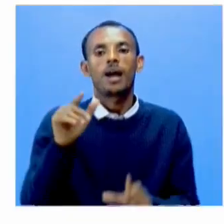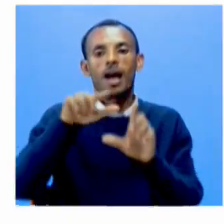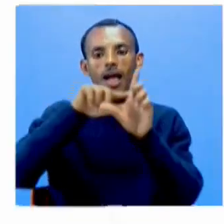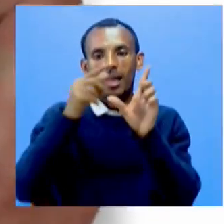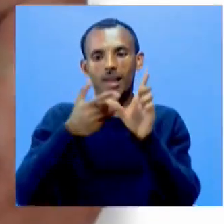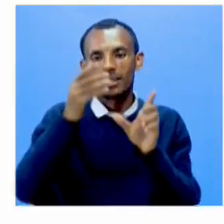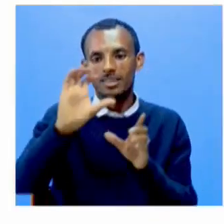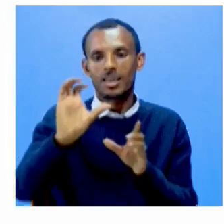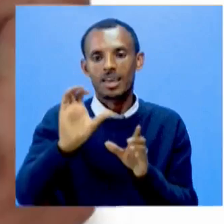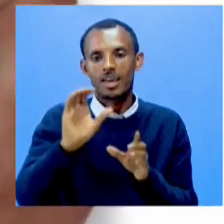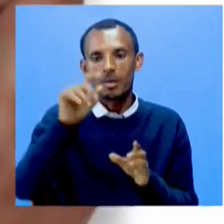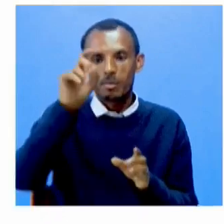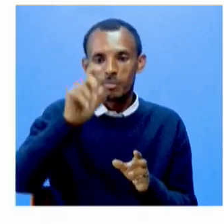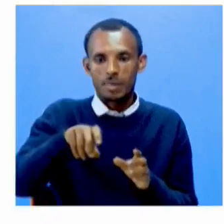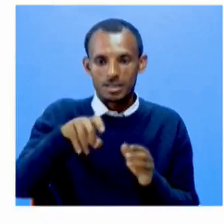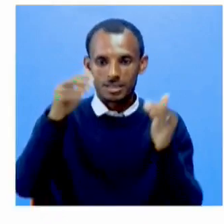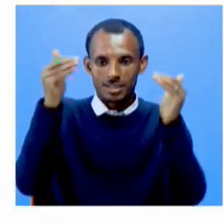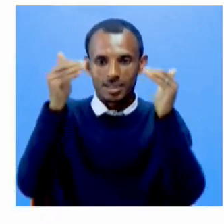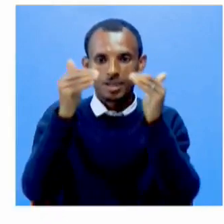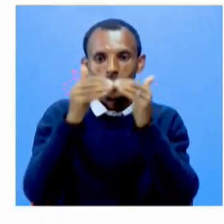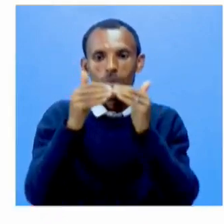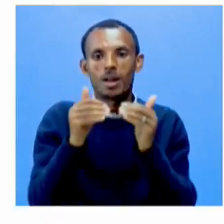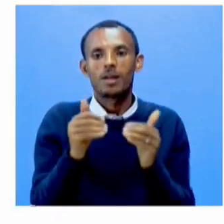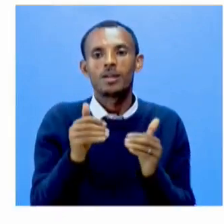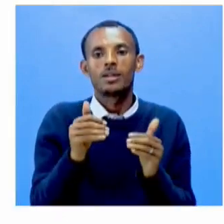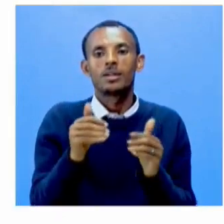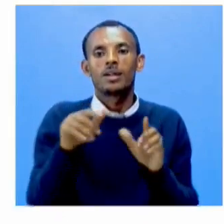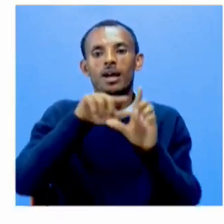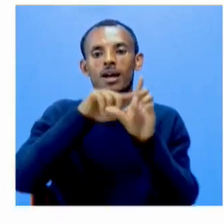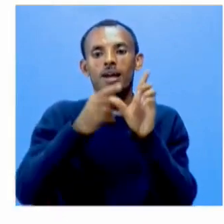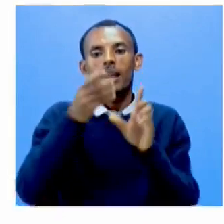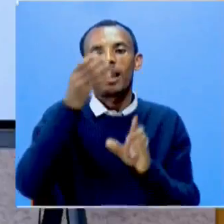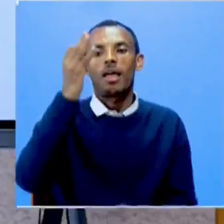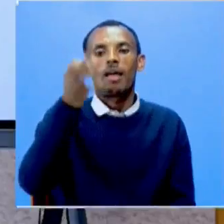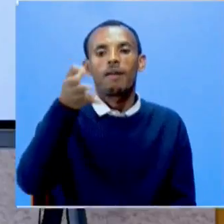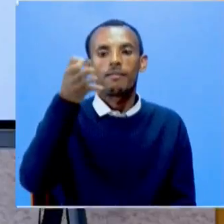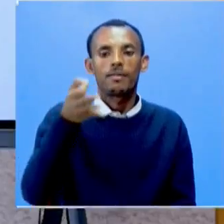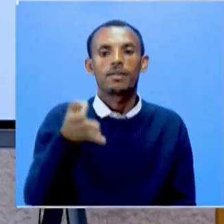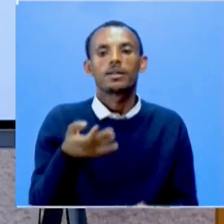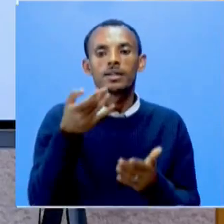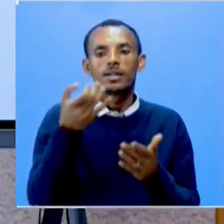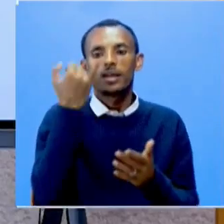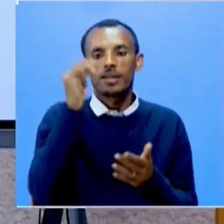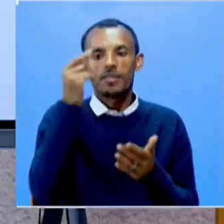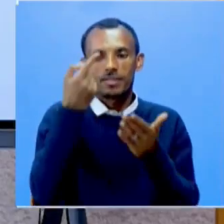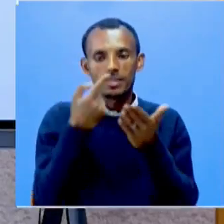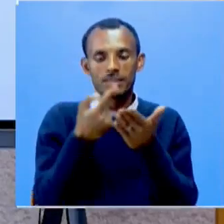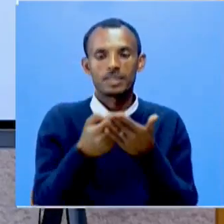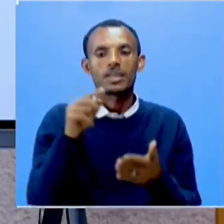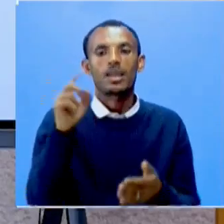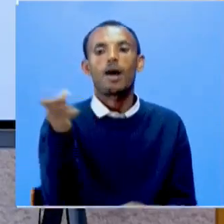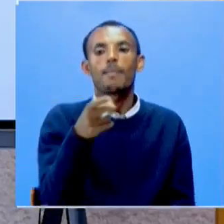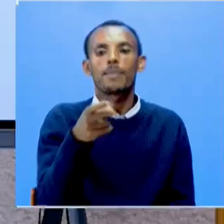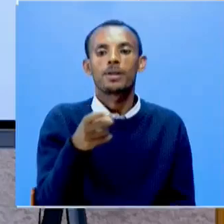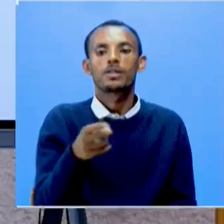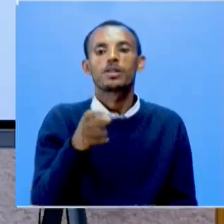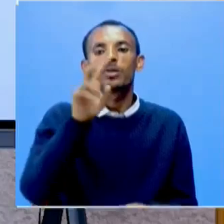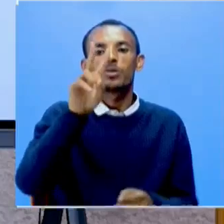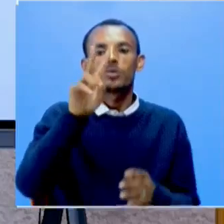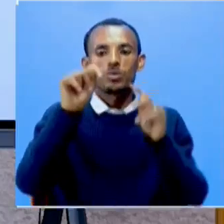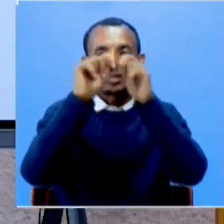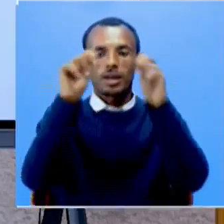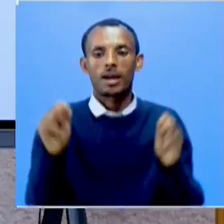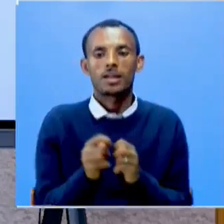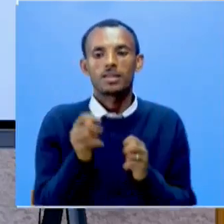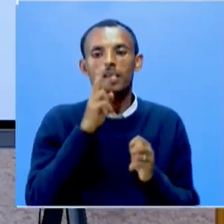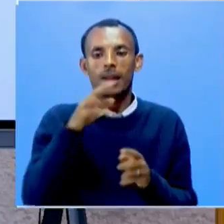angle must be congruent to this one. So if this happens, the two triangles are